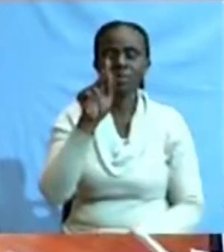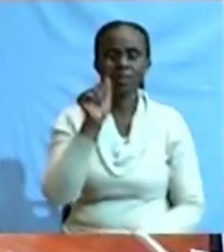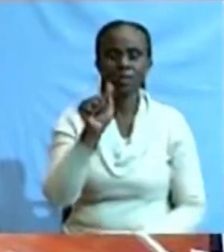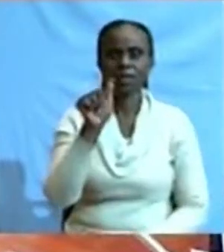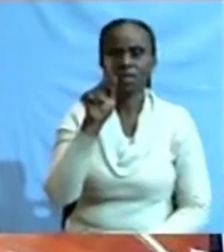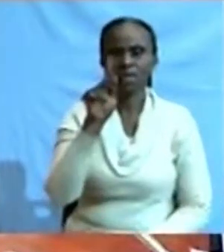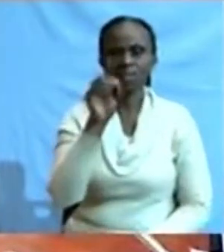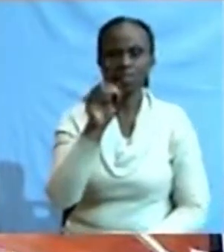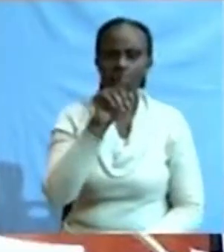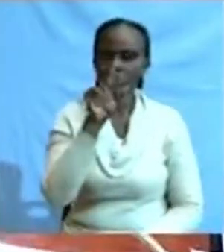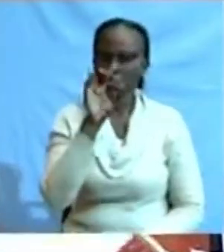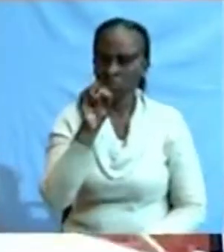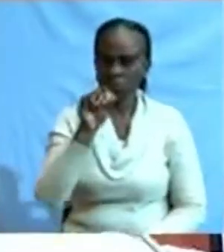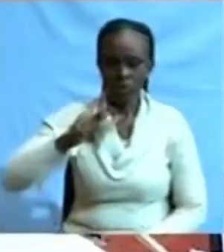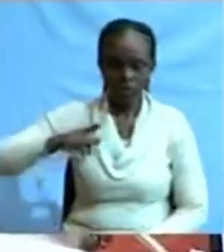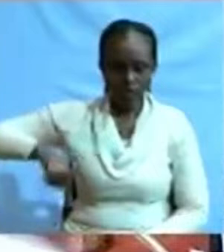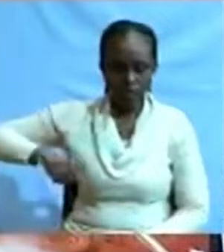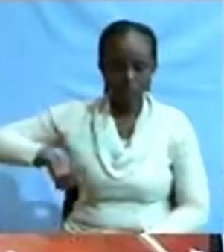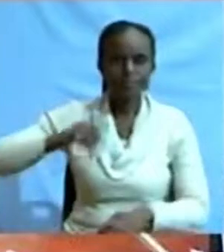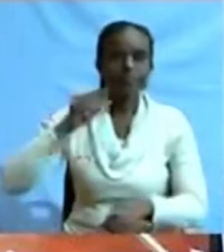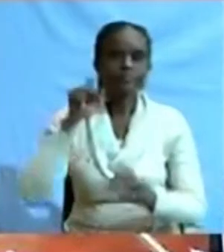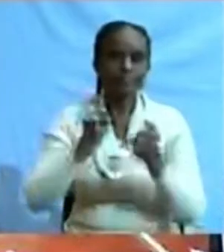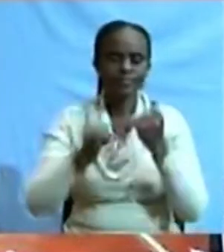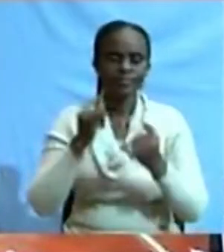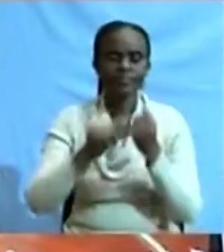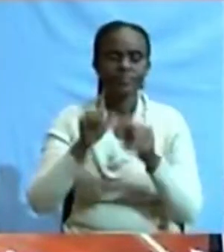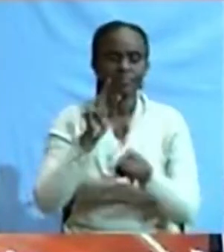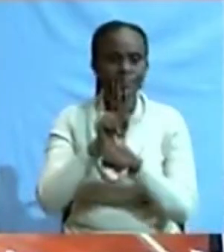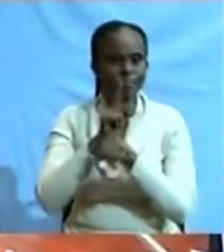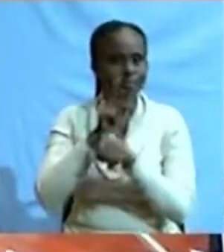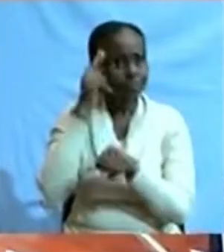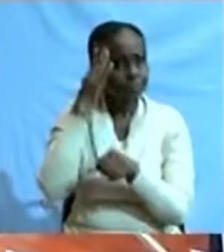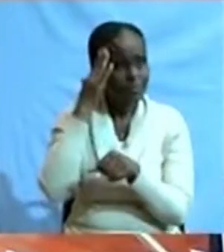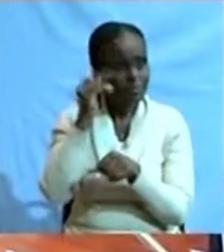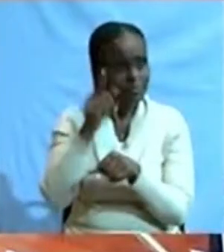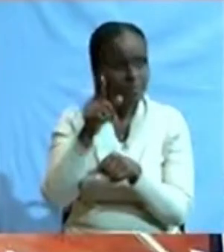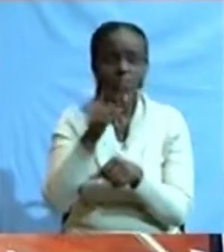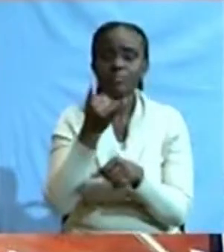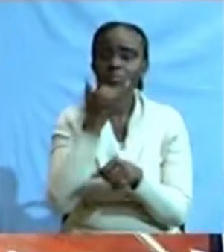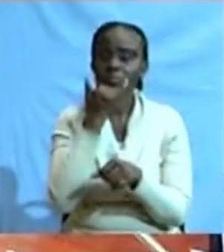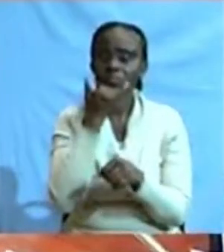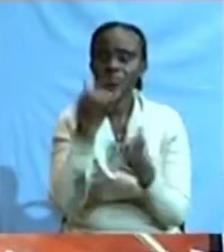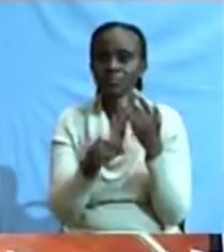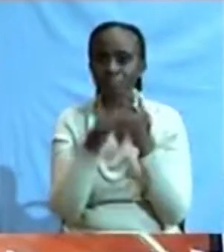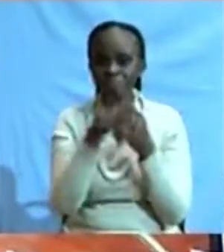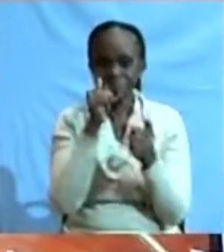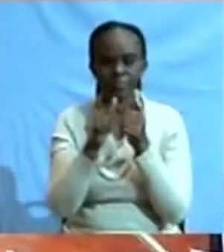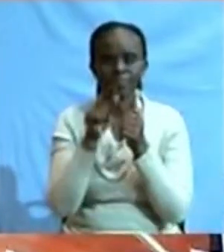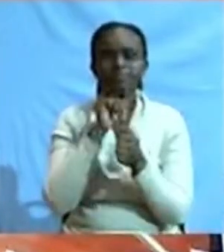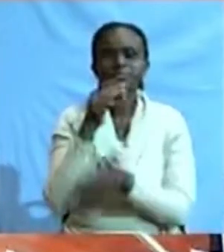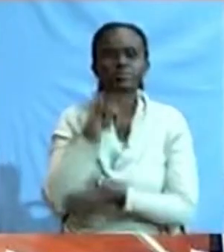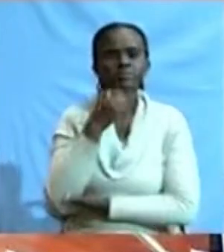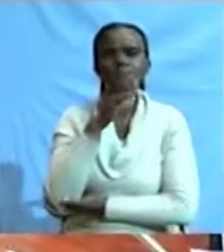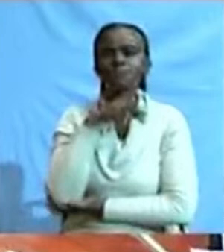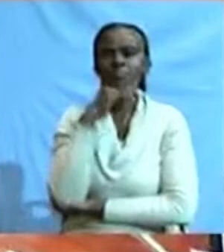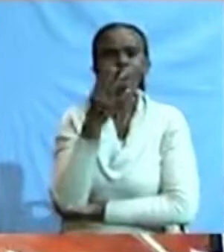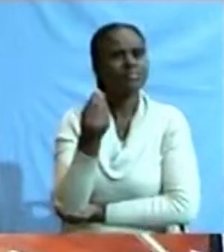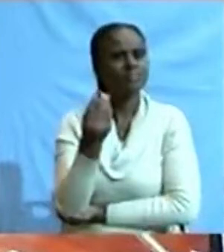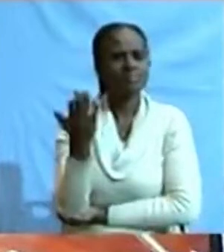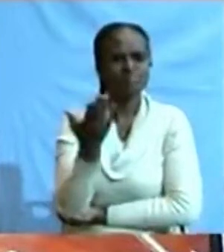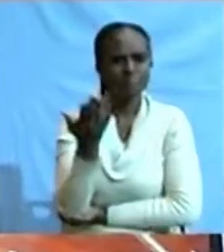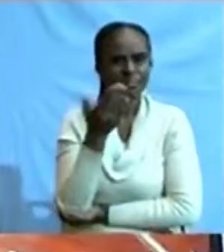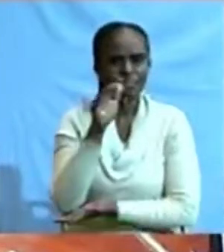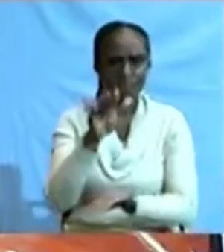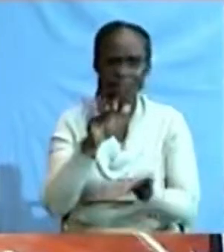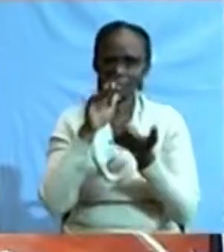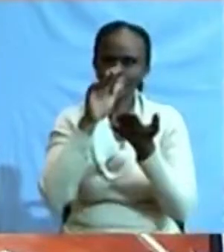School, delayed completion. The reason for the query: due to insufficient funds